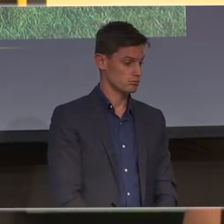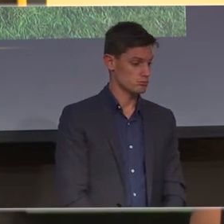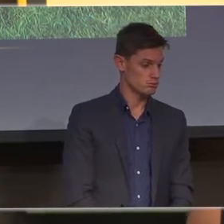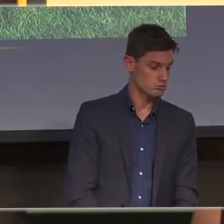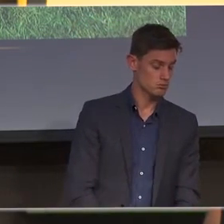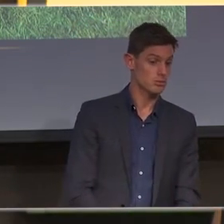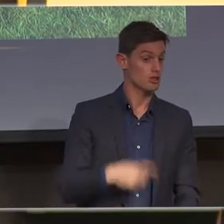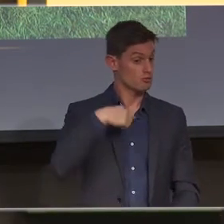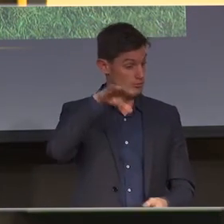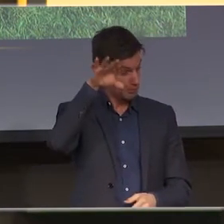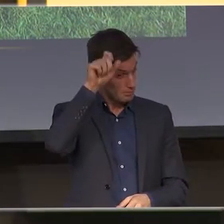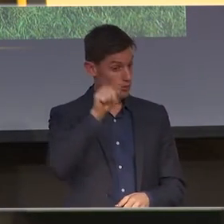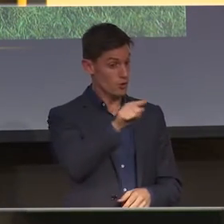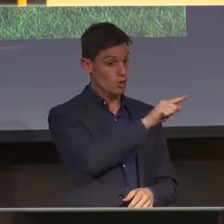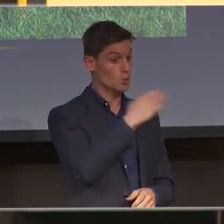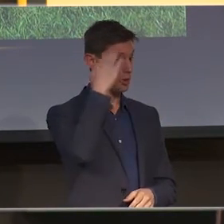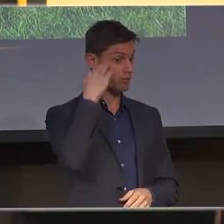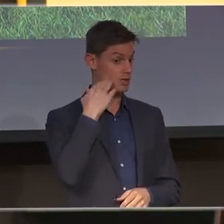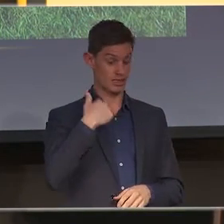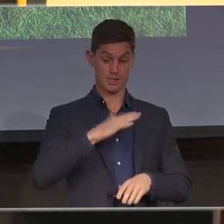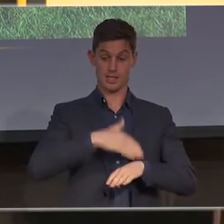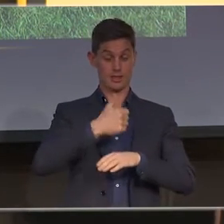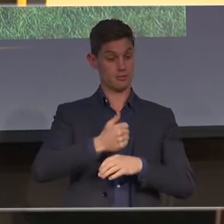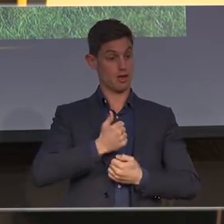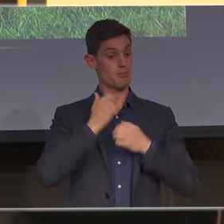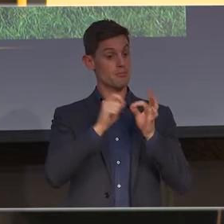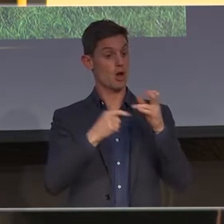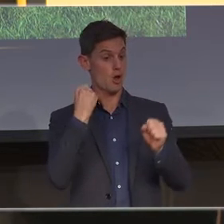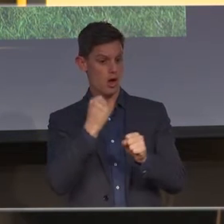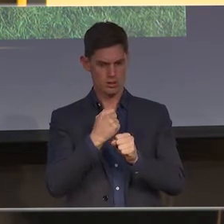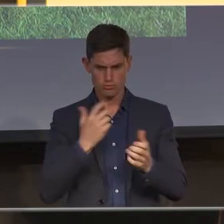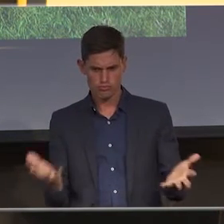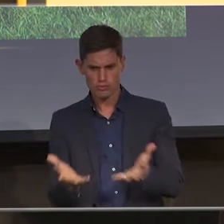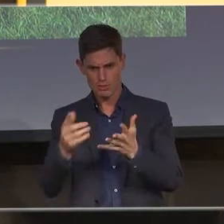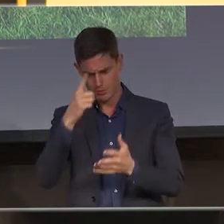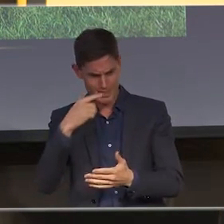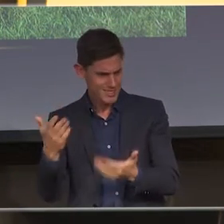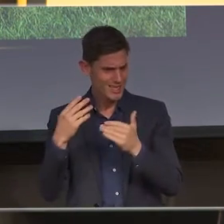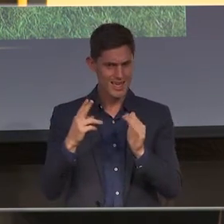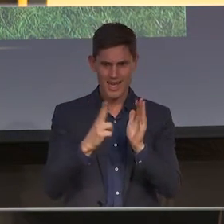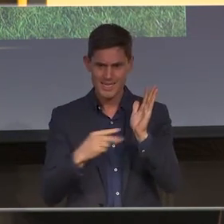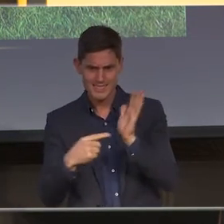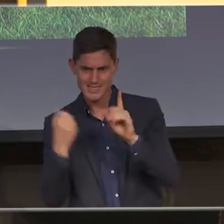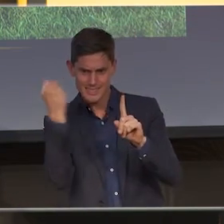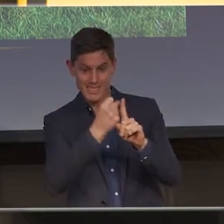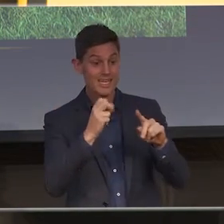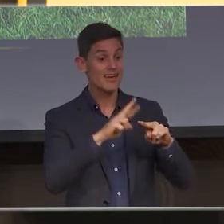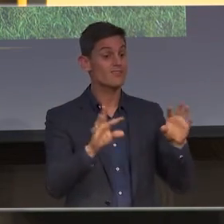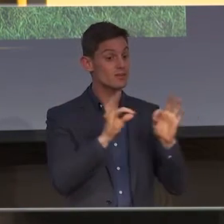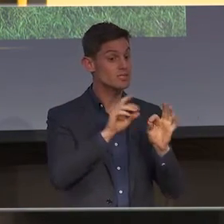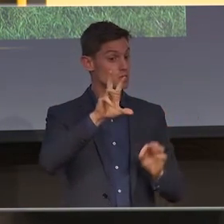I remembered those women as I penned my first blog, rallying the troops to get out of the NT. It was February